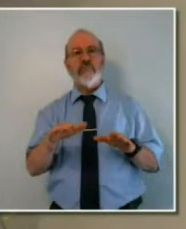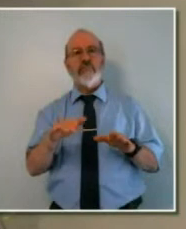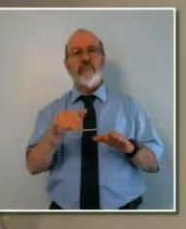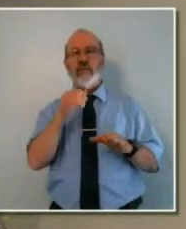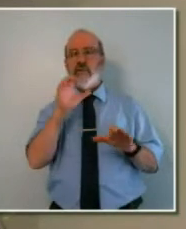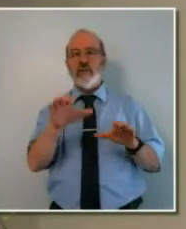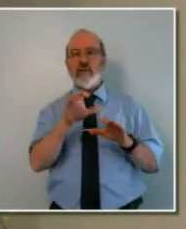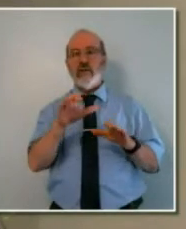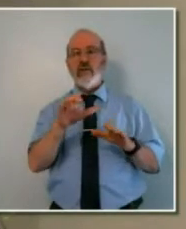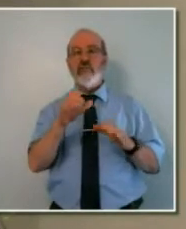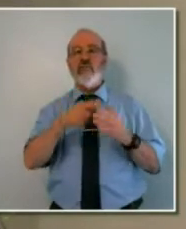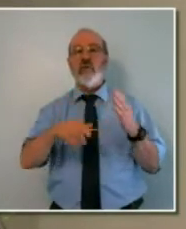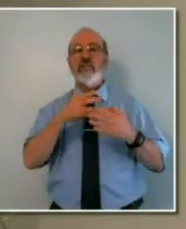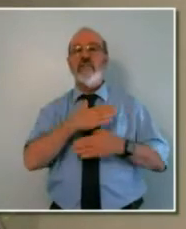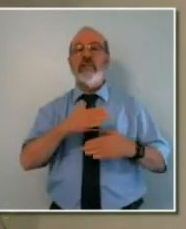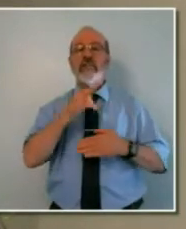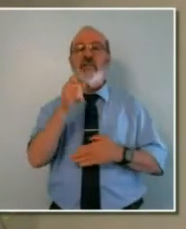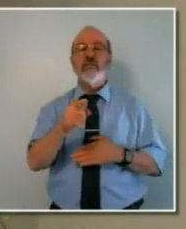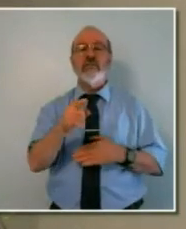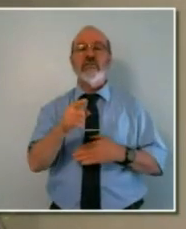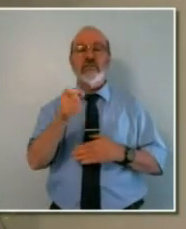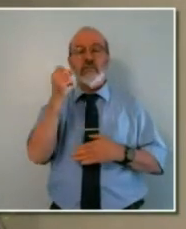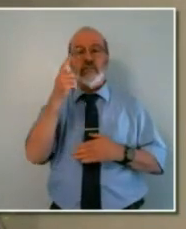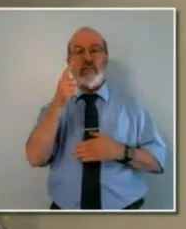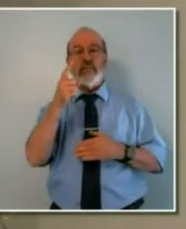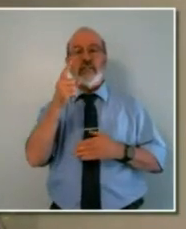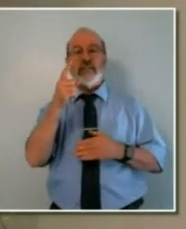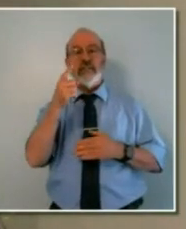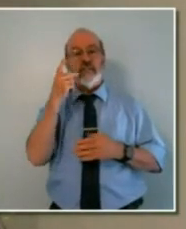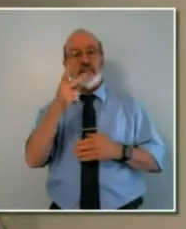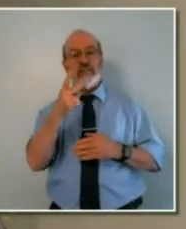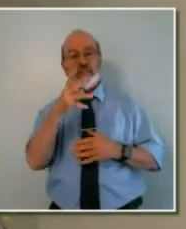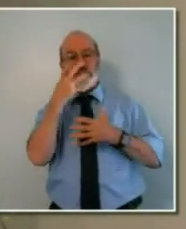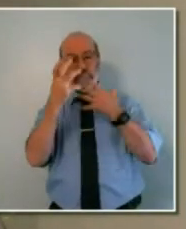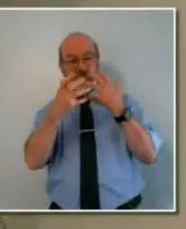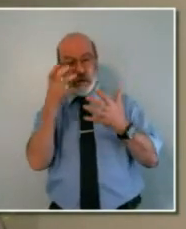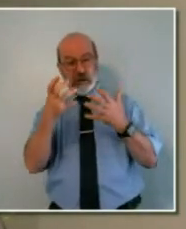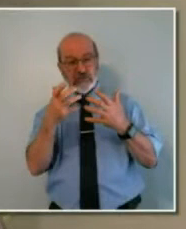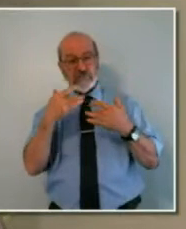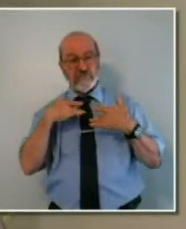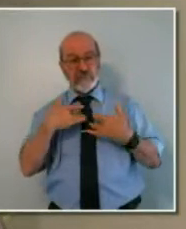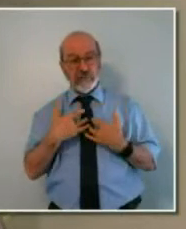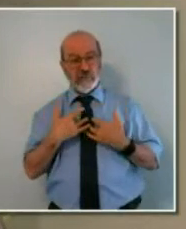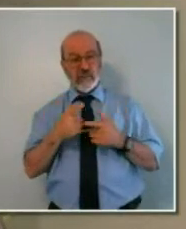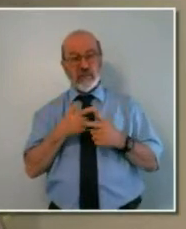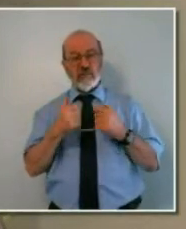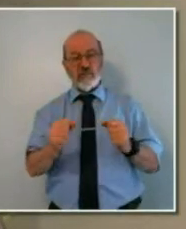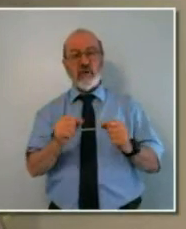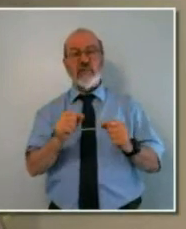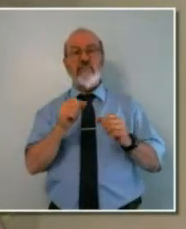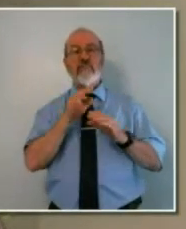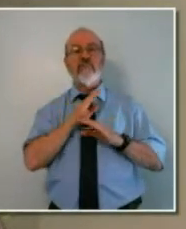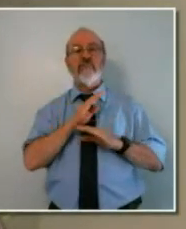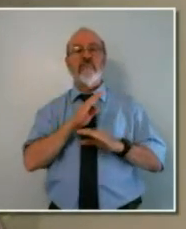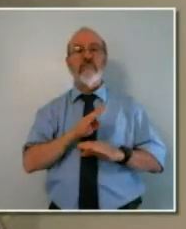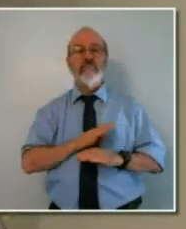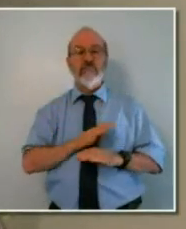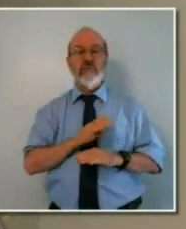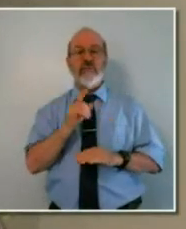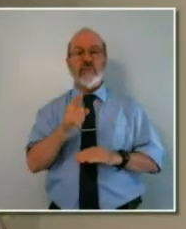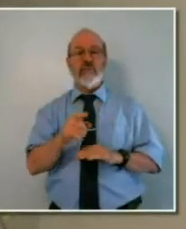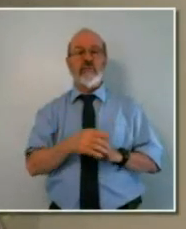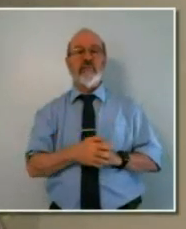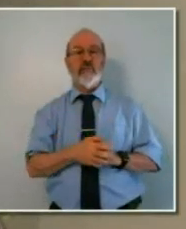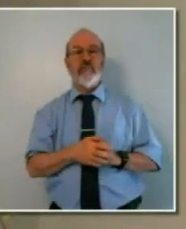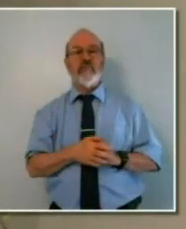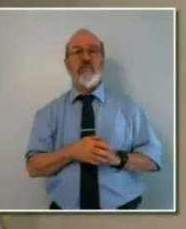is pleasing to you, and recognizing it and seeing your anger or seeing your disappointment, they will then try to appease you. But what